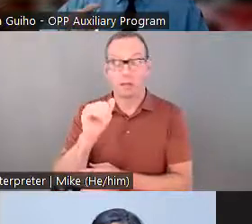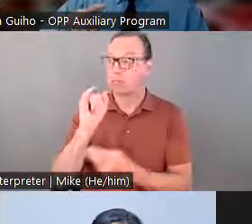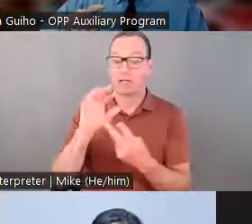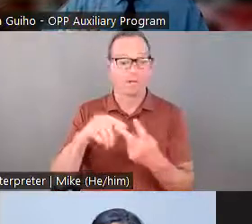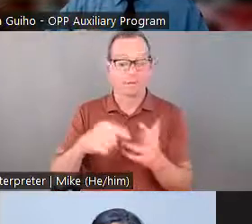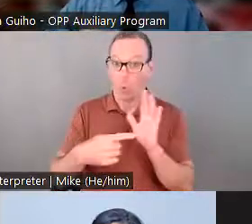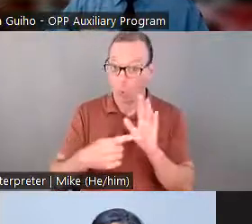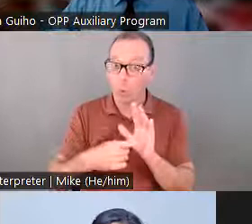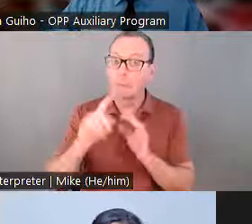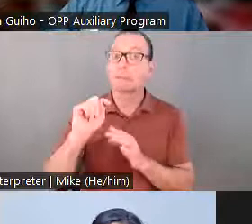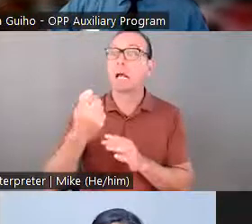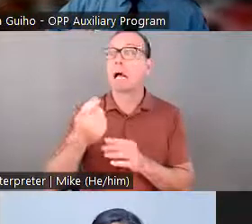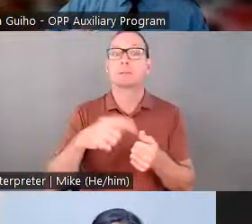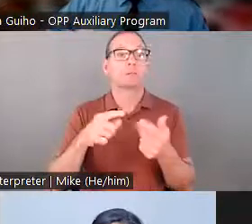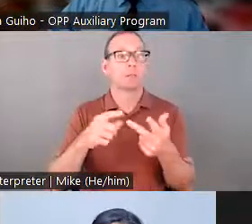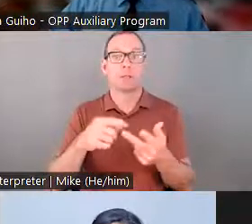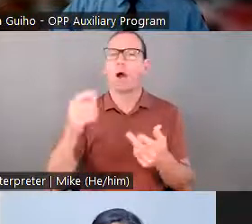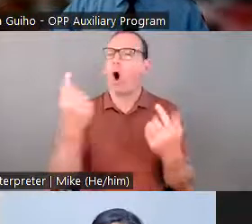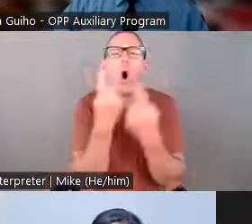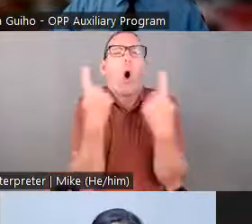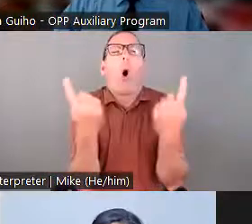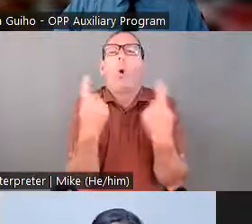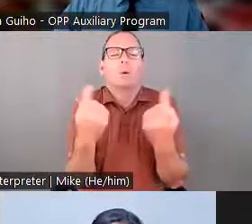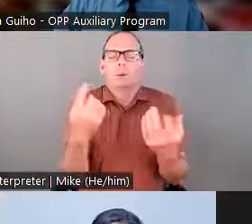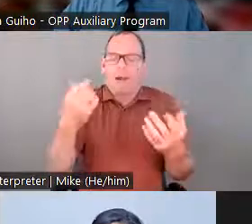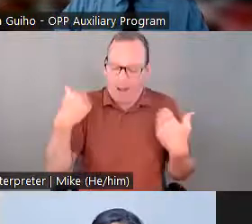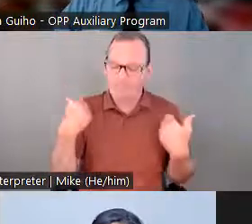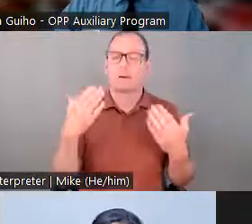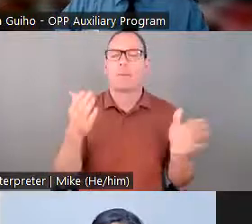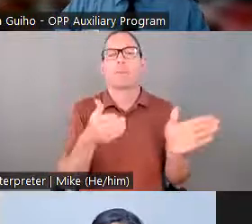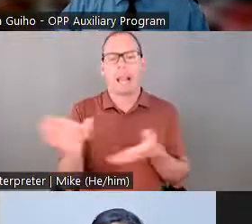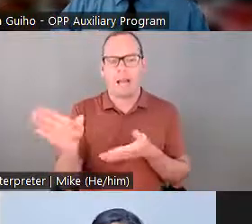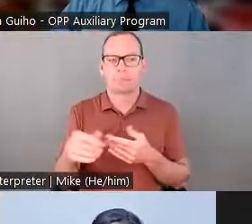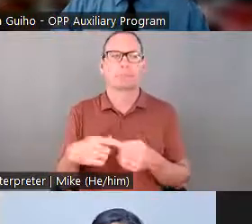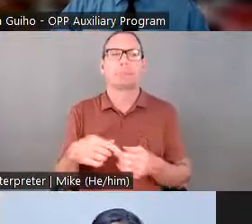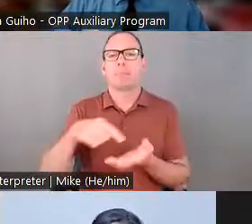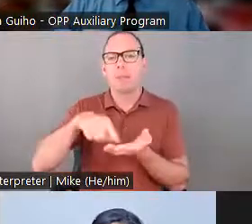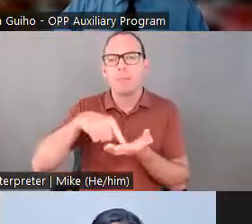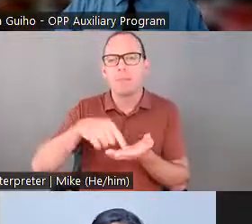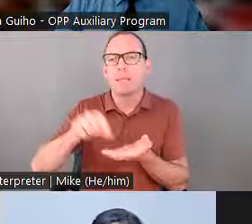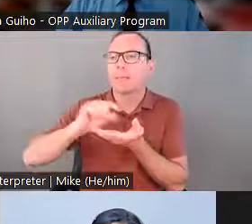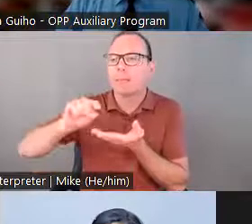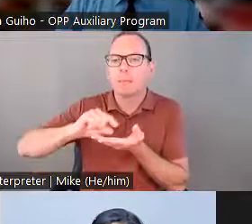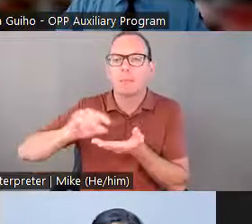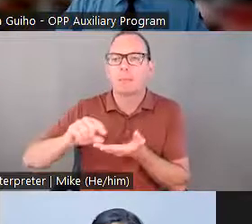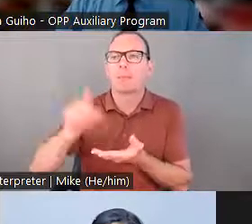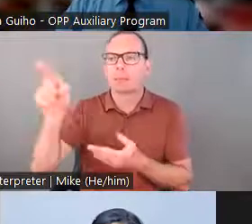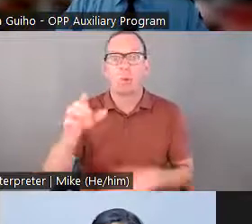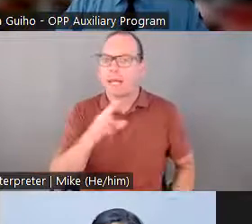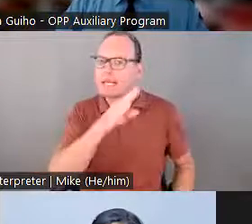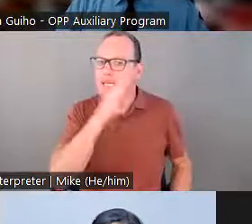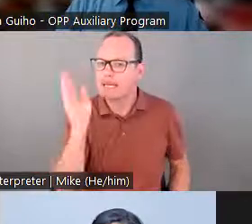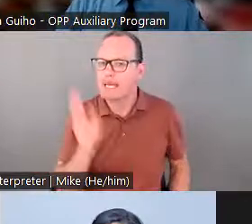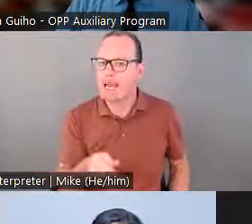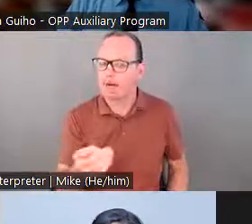plan, there's an agreement, there's something that's done there that is never instantaneously, you must go to your bank right